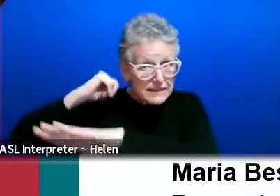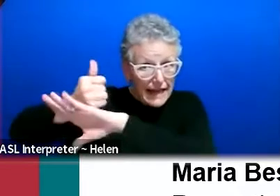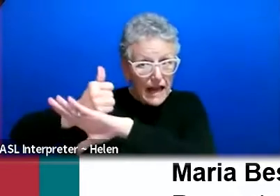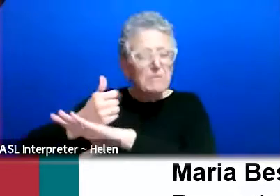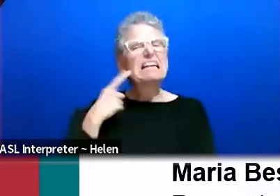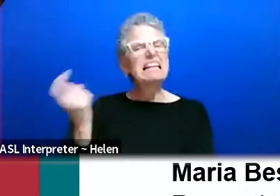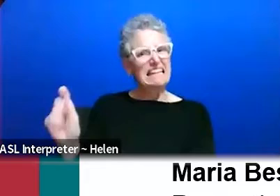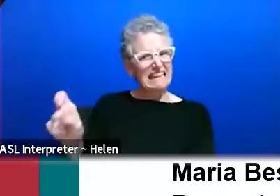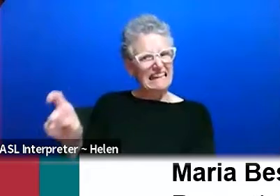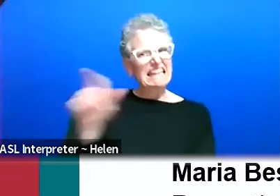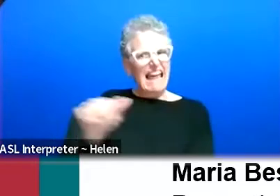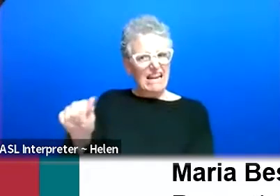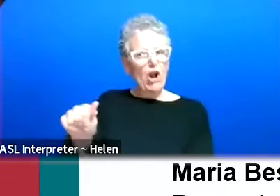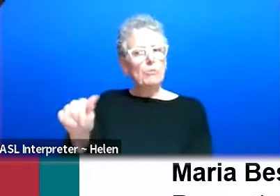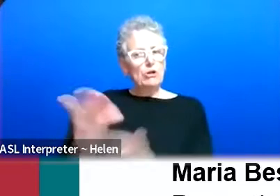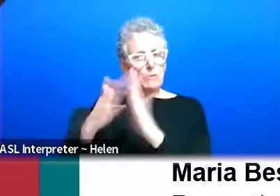in the Ann Arbor community.